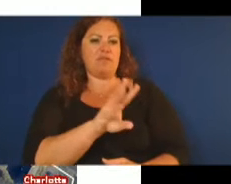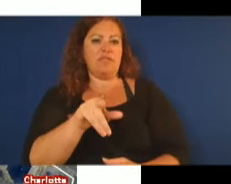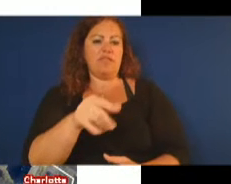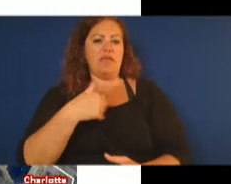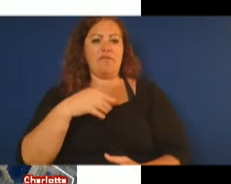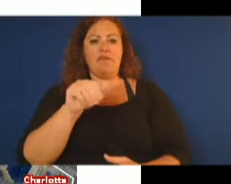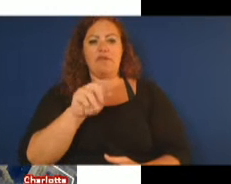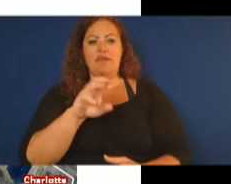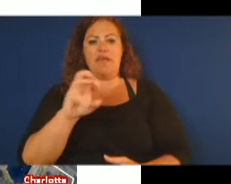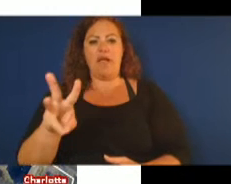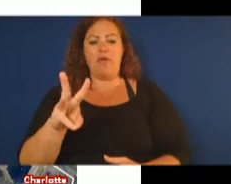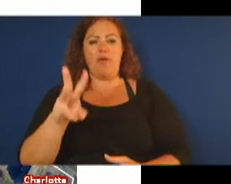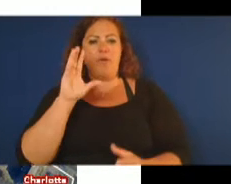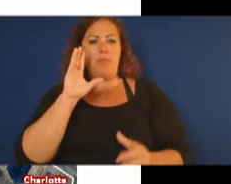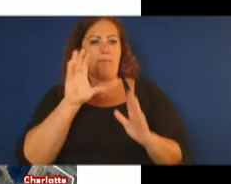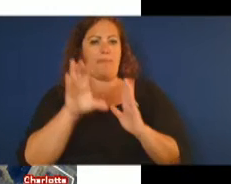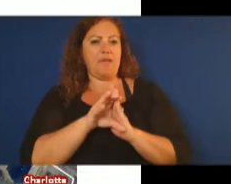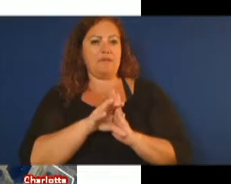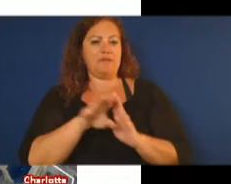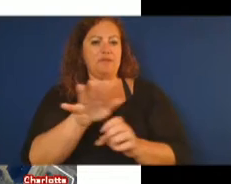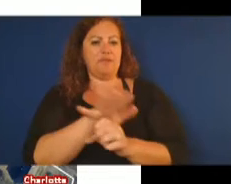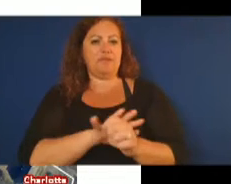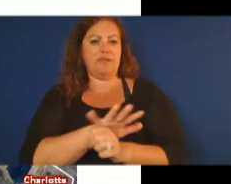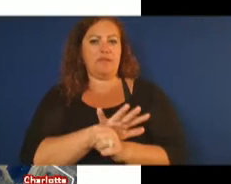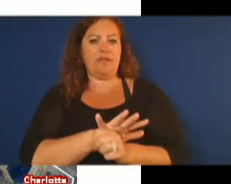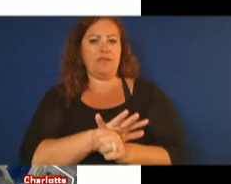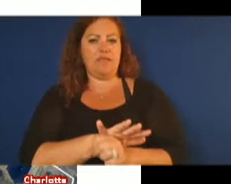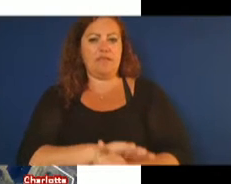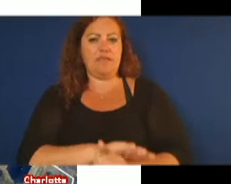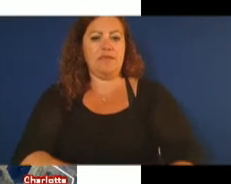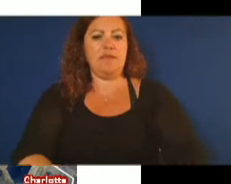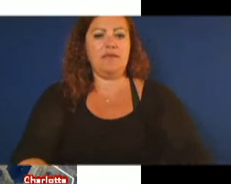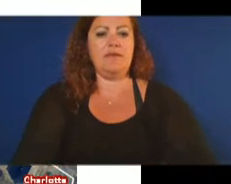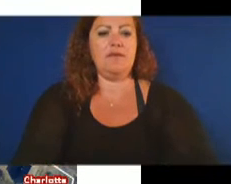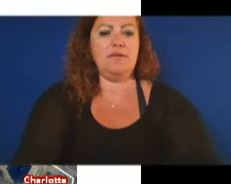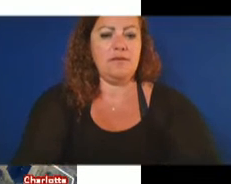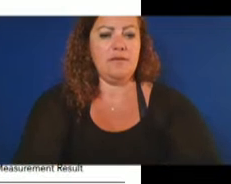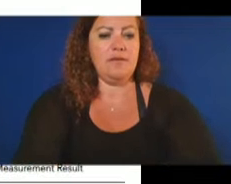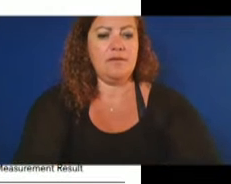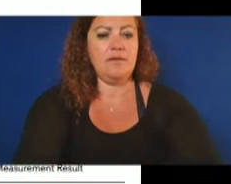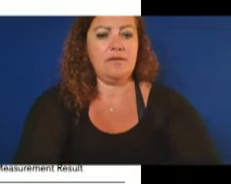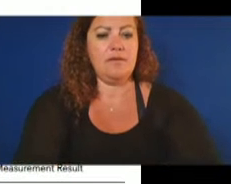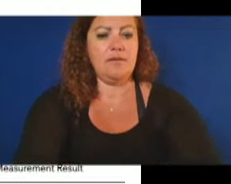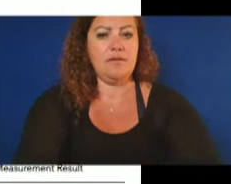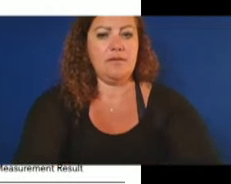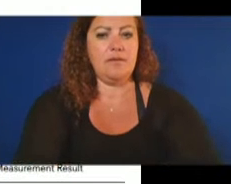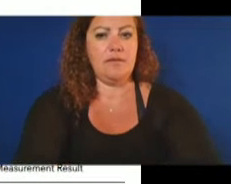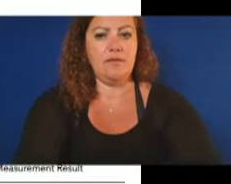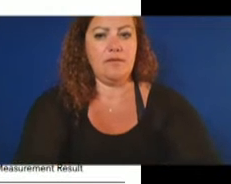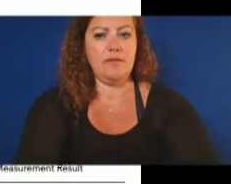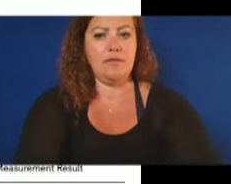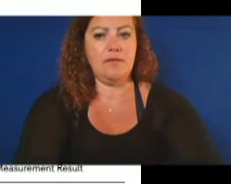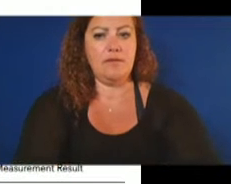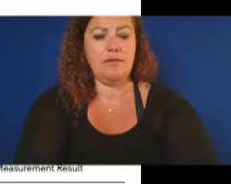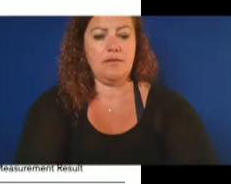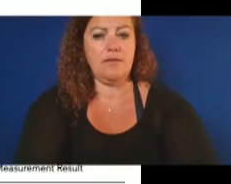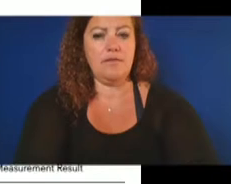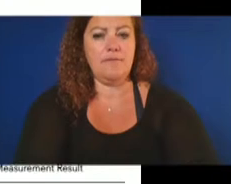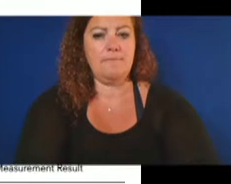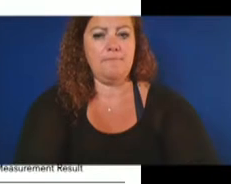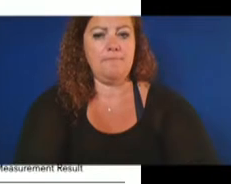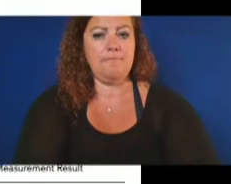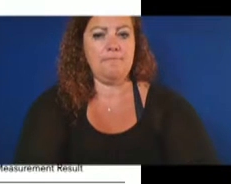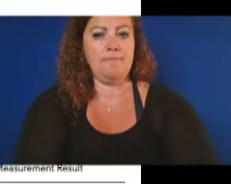the site this is Tron Street here this is Peterson here the site is about